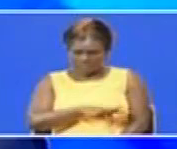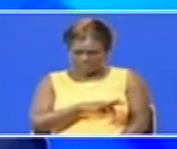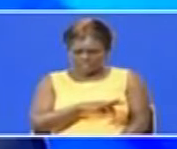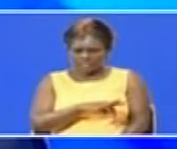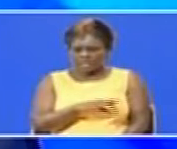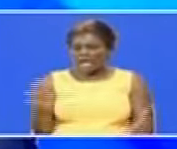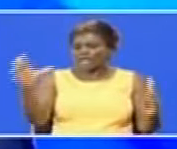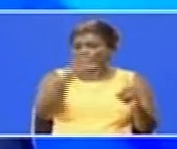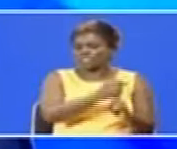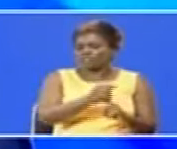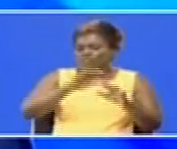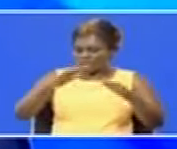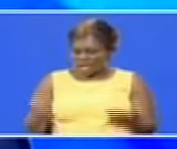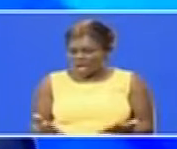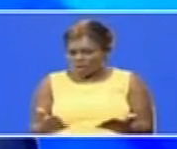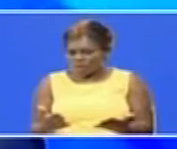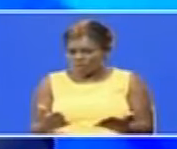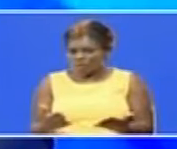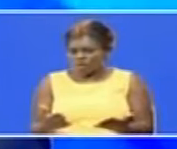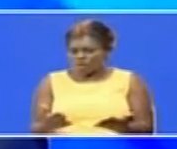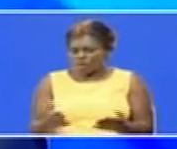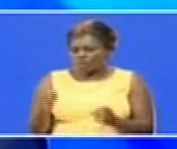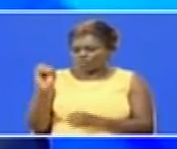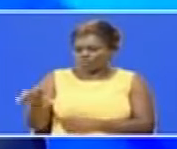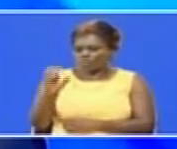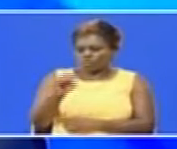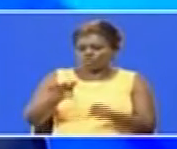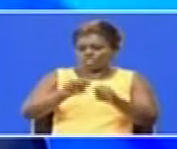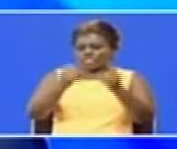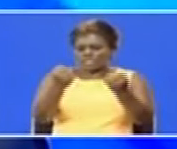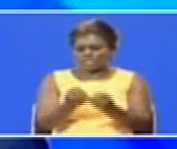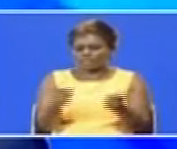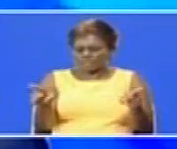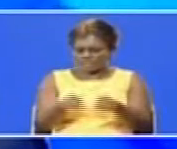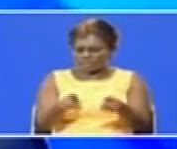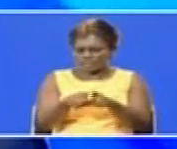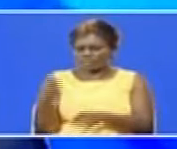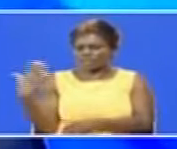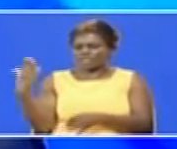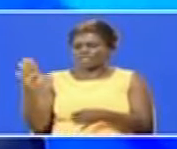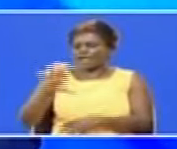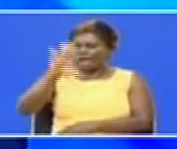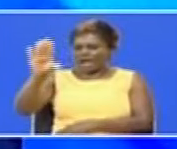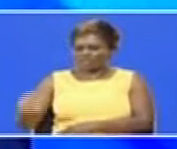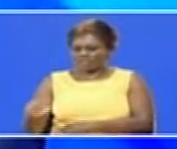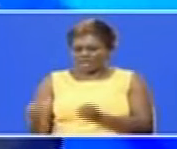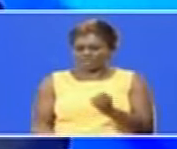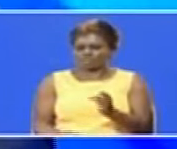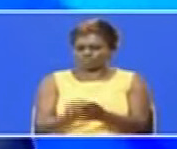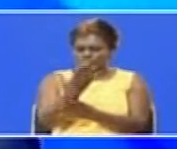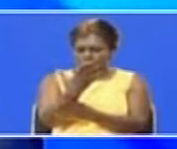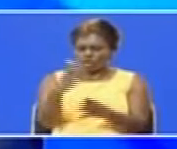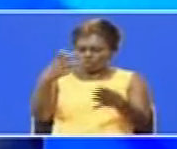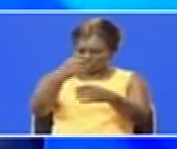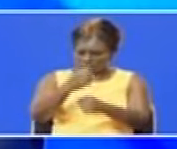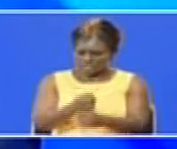can only be achieved if there is a sound solid waste system, at least according to Green Africa Foundation. KTN's special correspondent